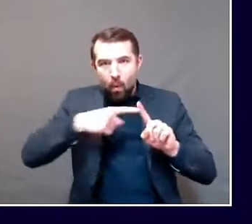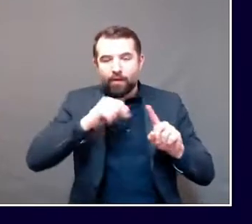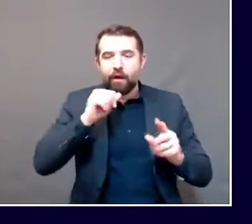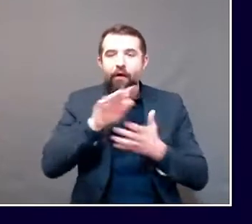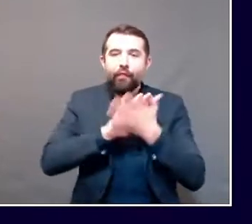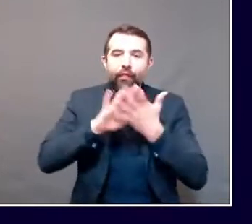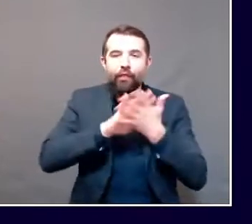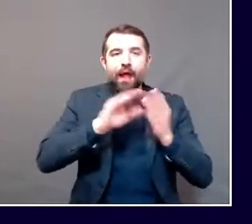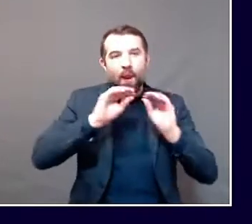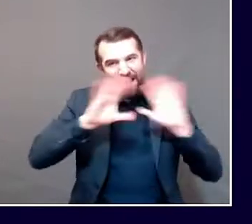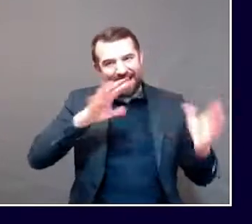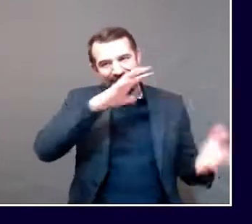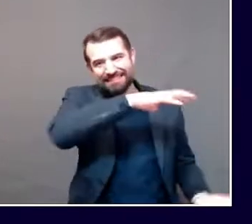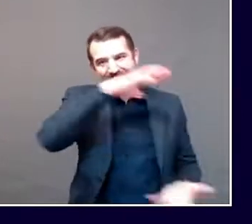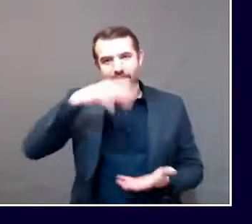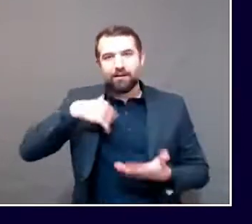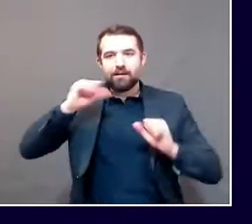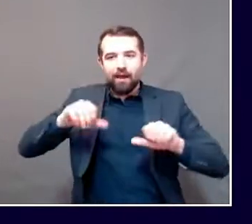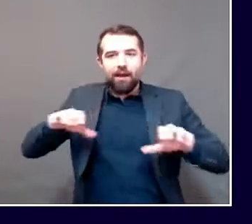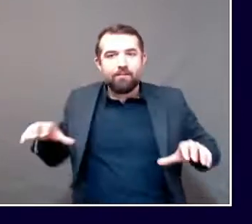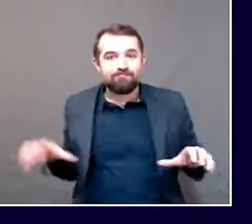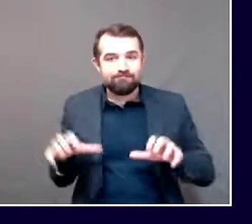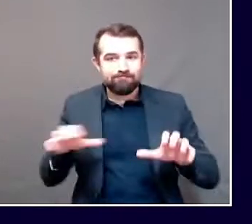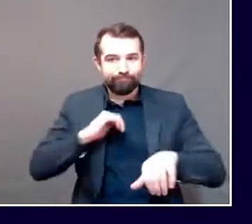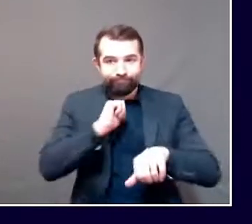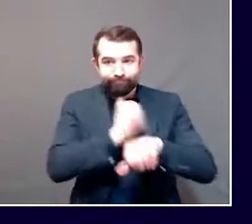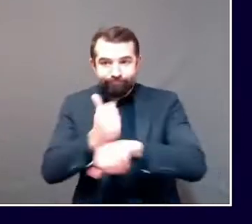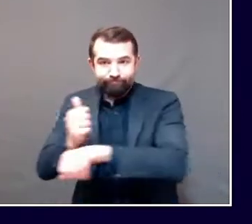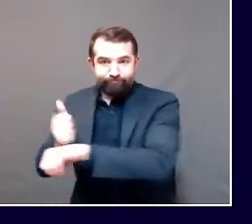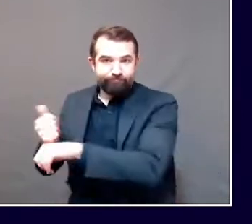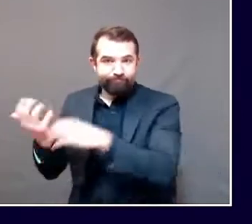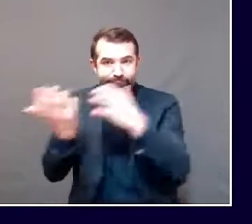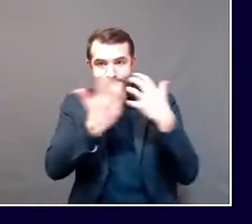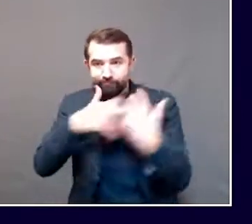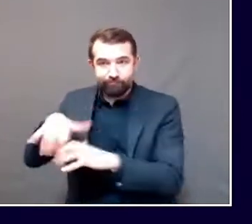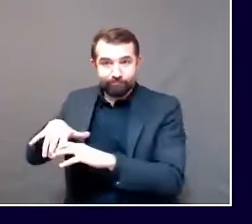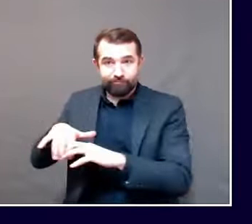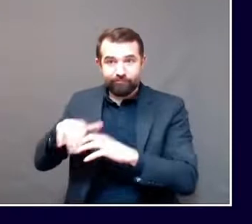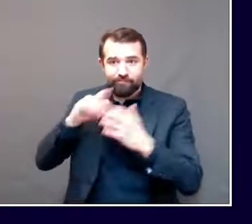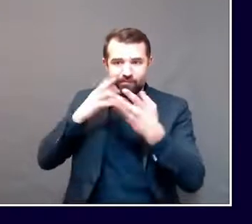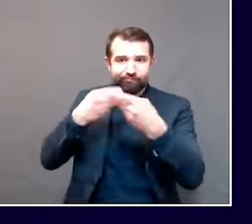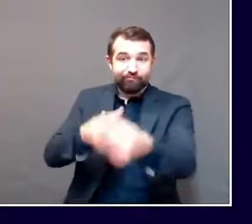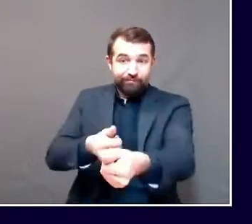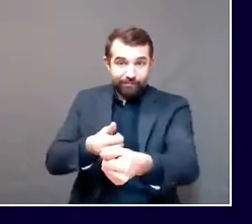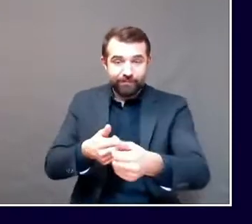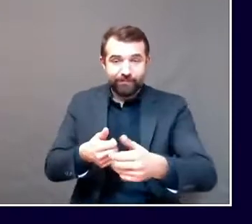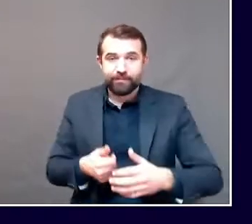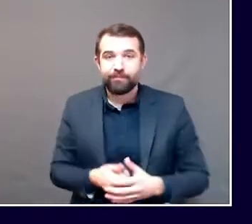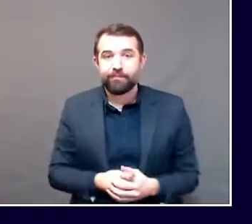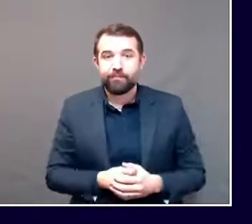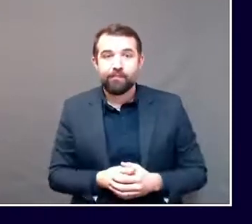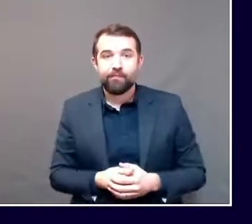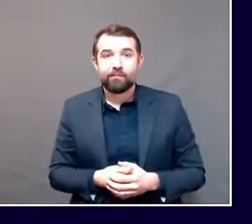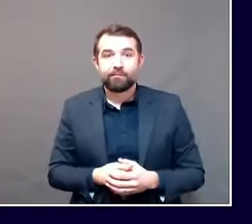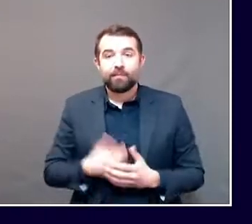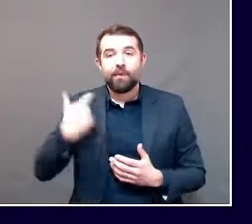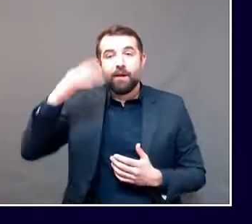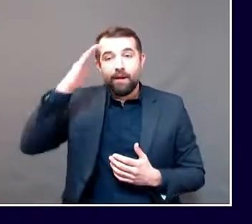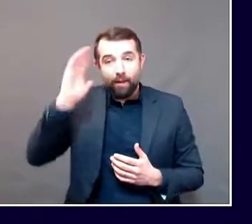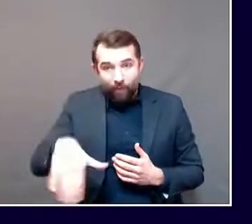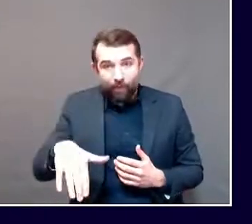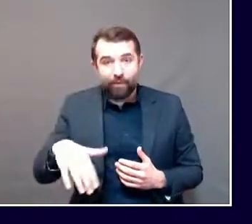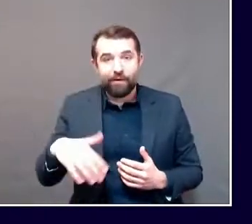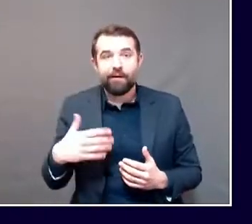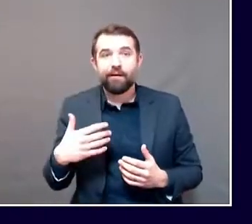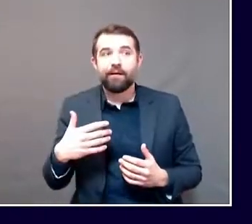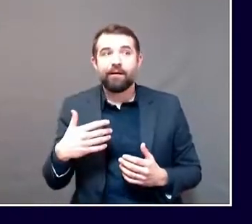setting up systems to get folks through that line as quickly as possible. We know that it's not happening as quickly as it can, but